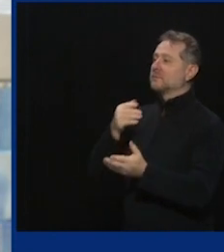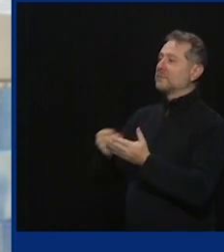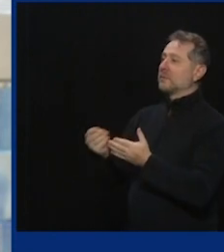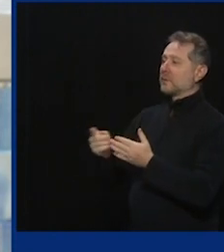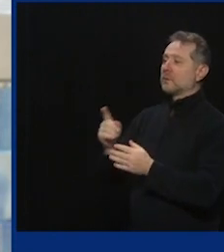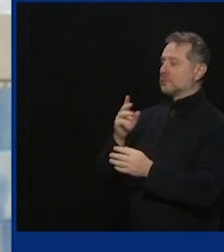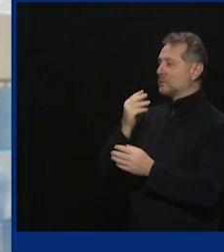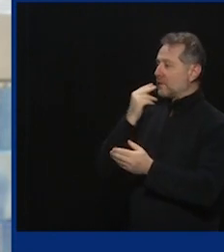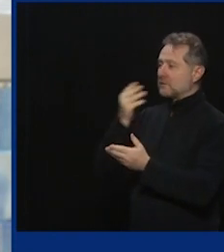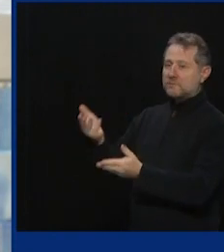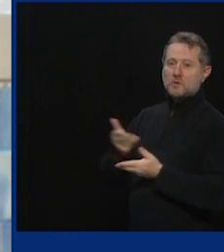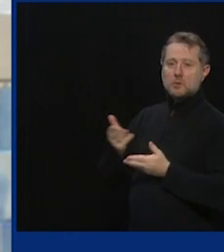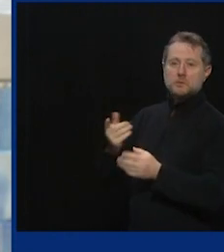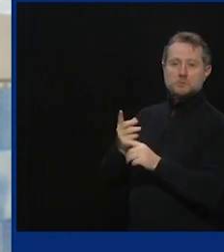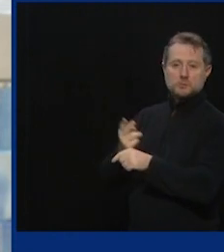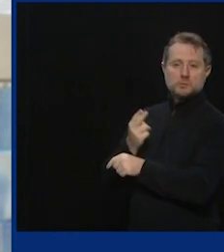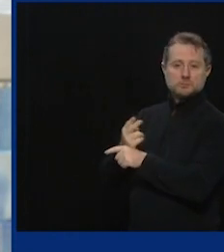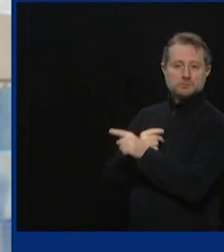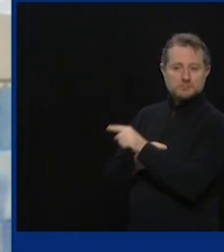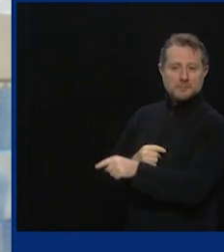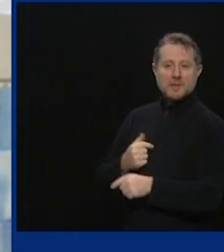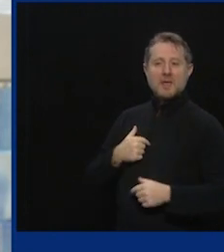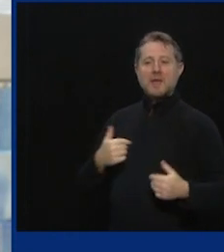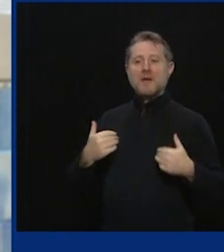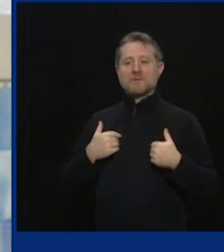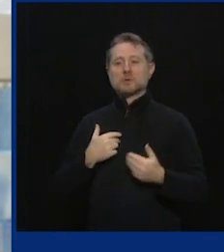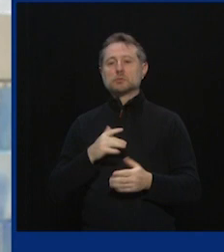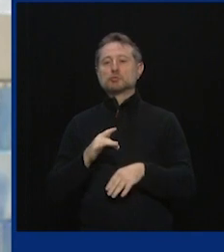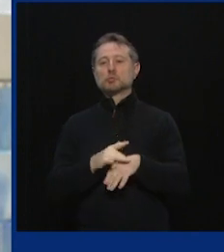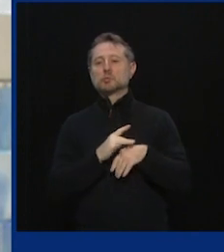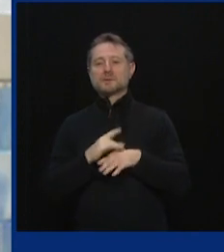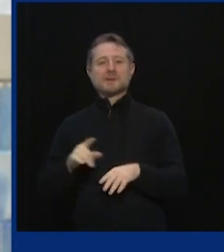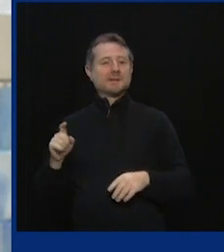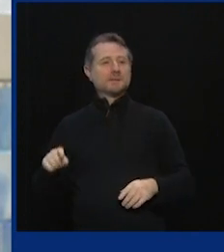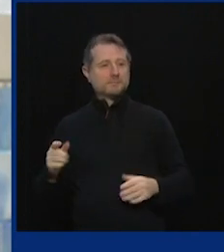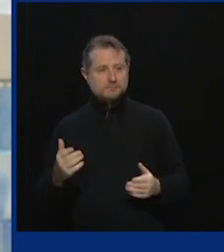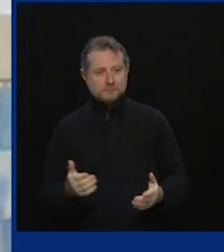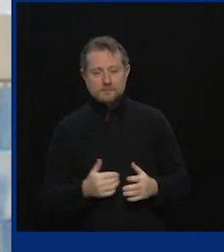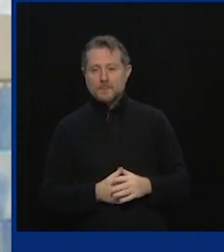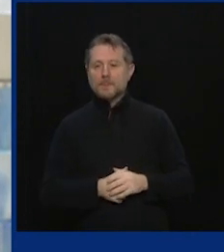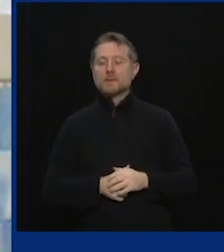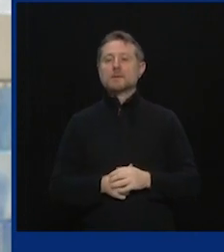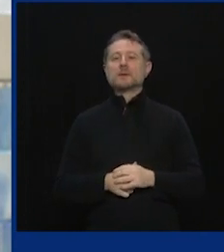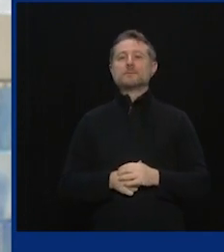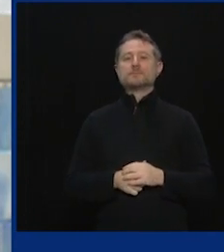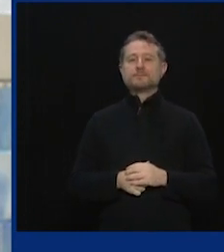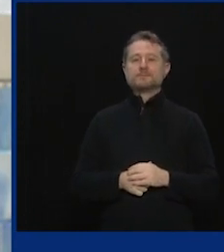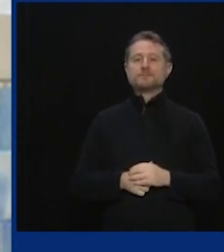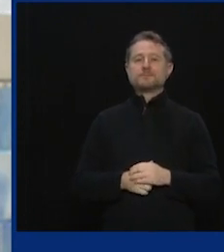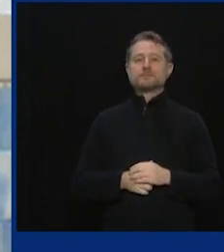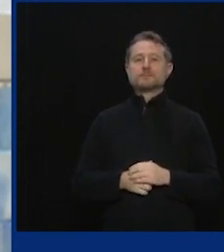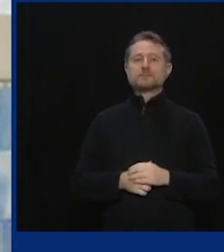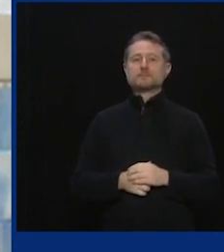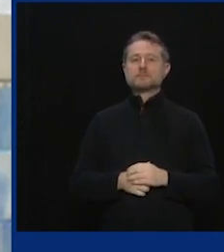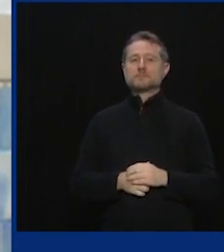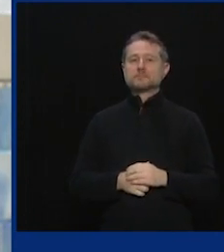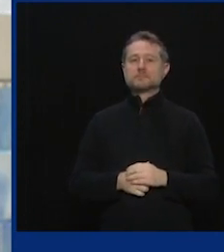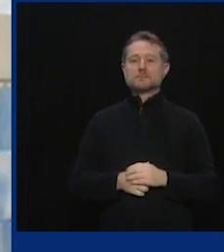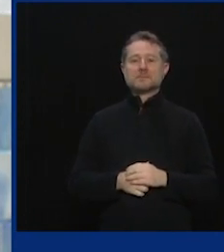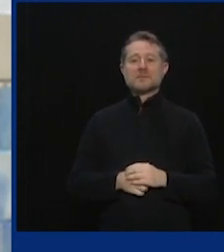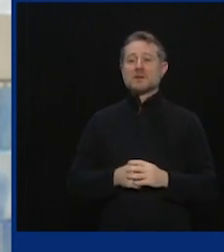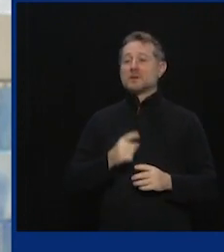most in need in our state will have the resources they need. But also, let's just take a look at our restaurants. It has